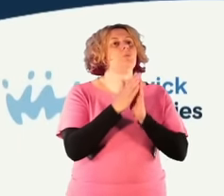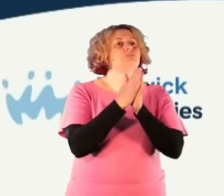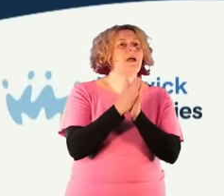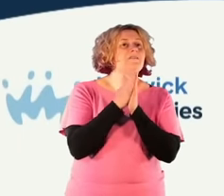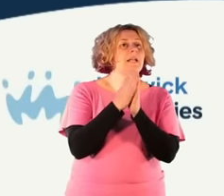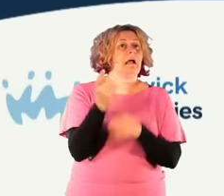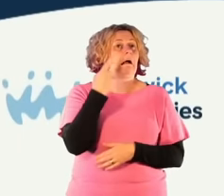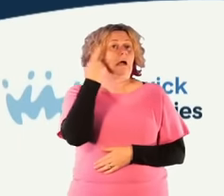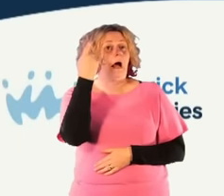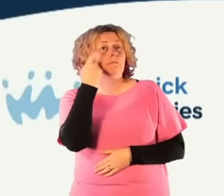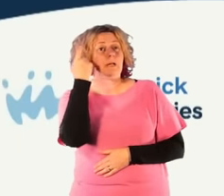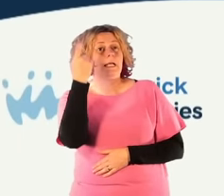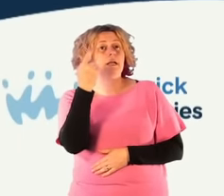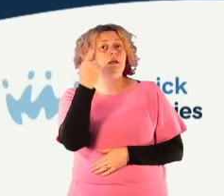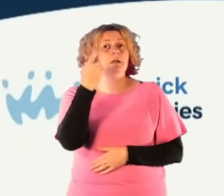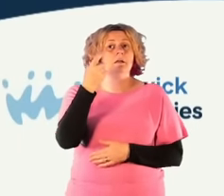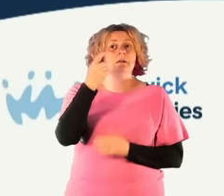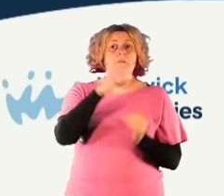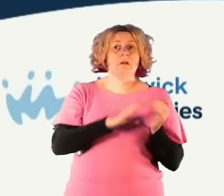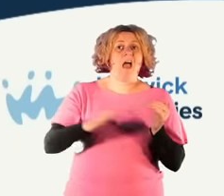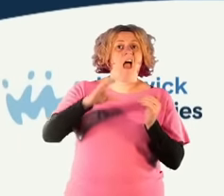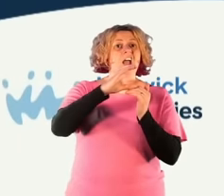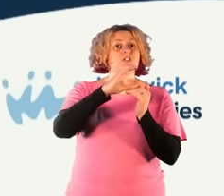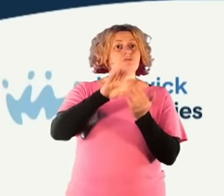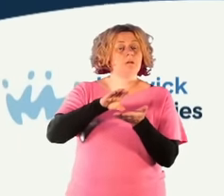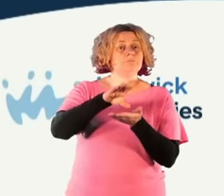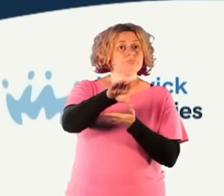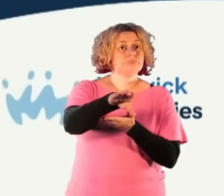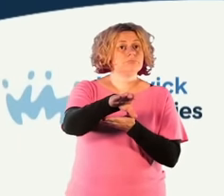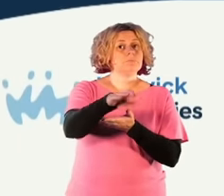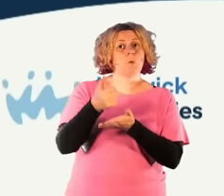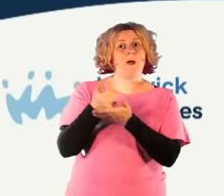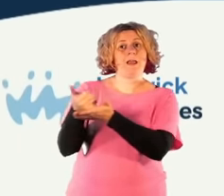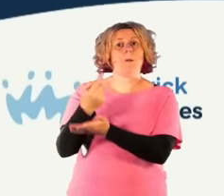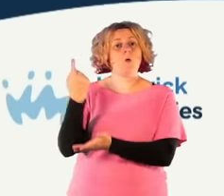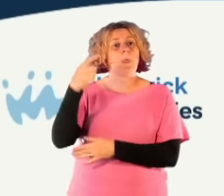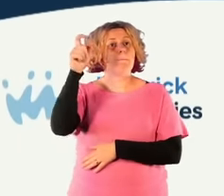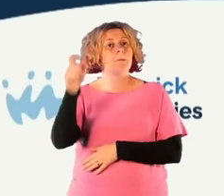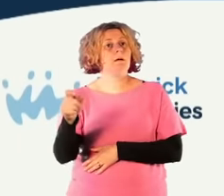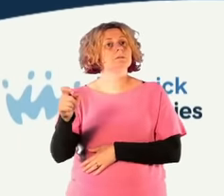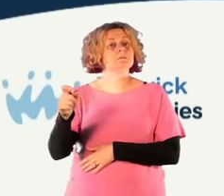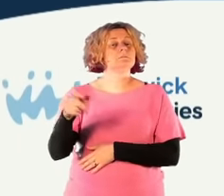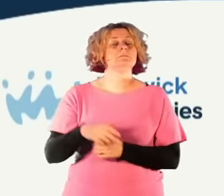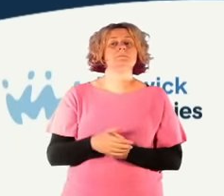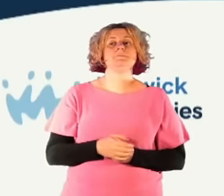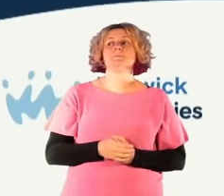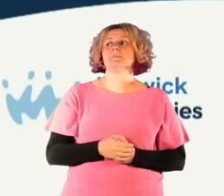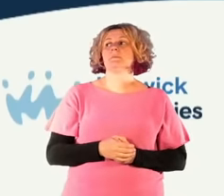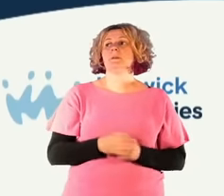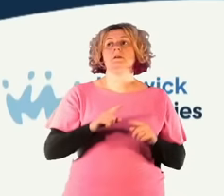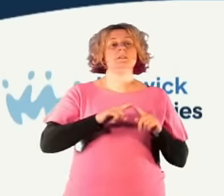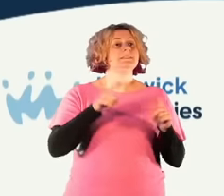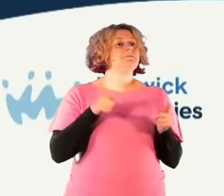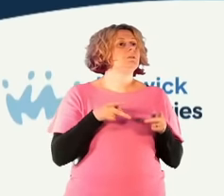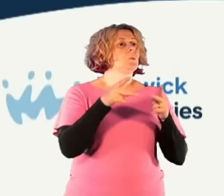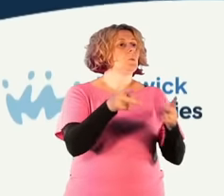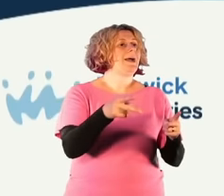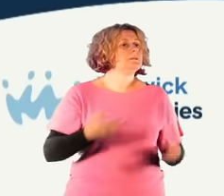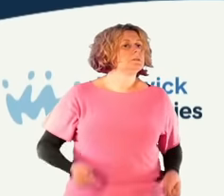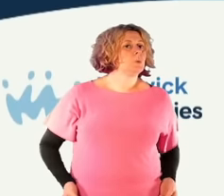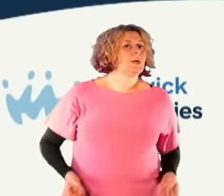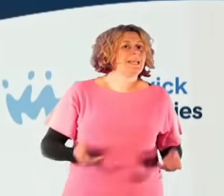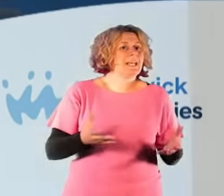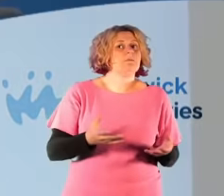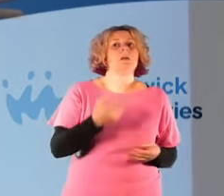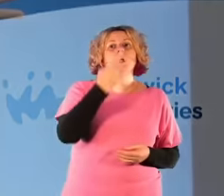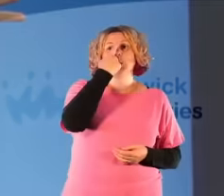enable others who may not be able to still access Keswick Ministries. There are several ways in which you can give. There are still